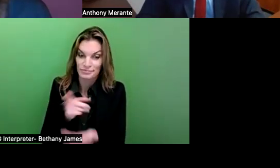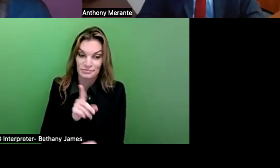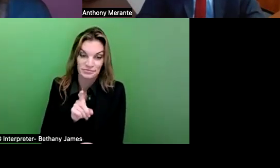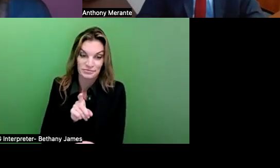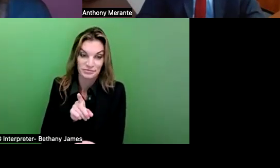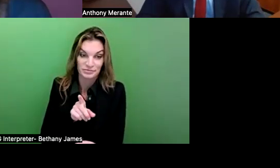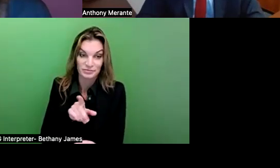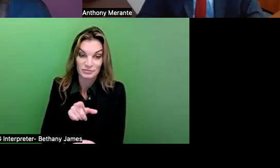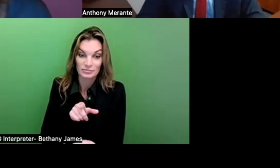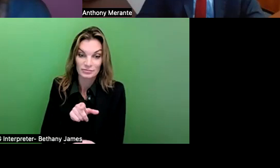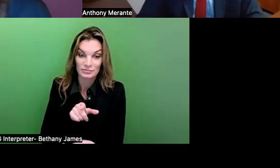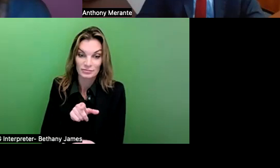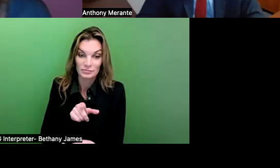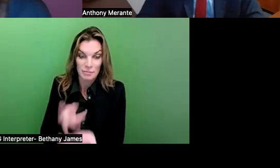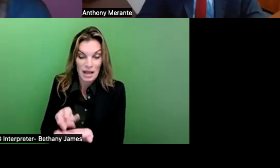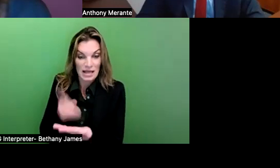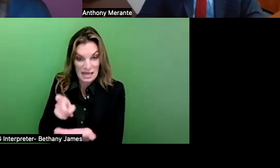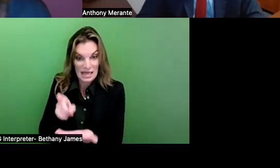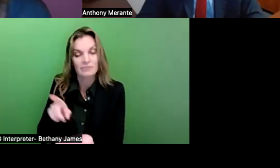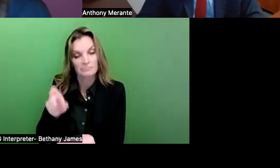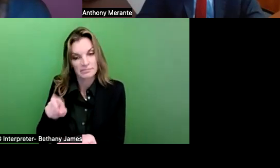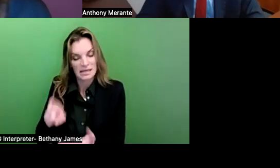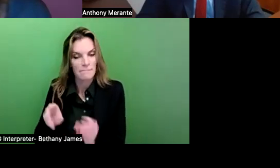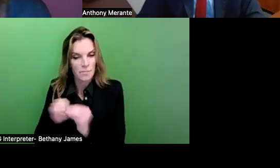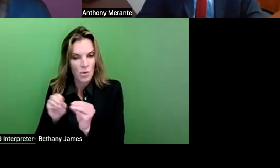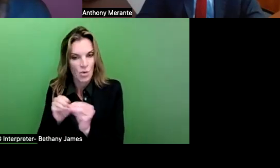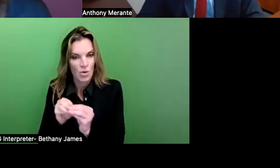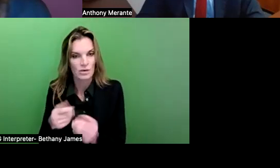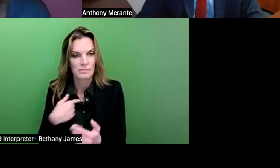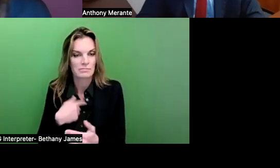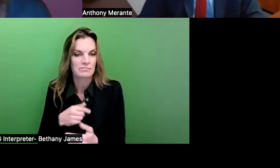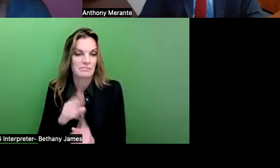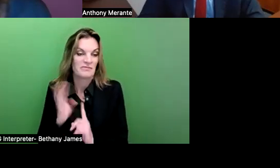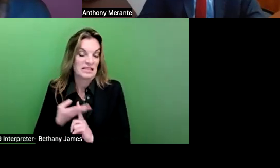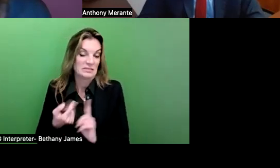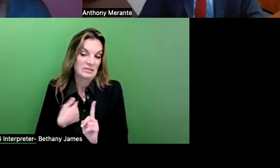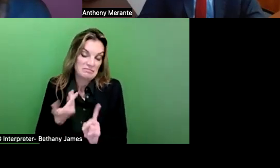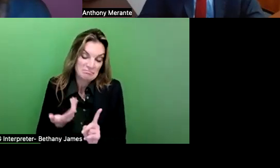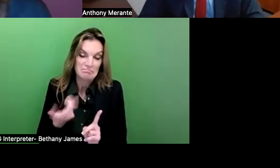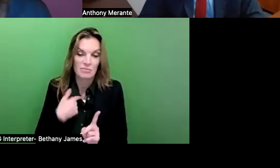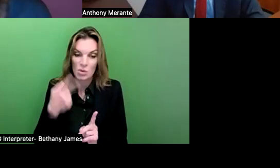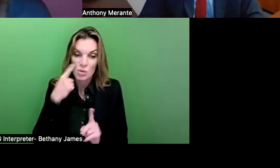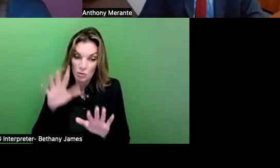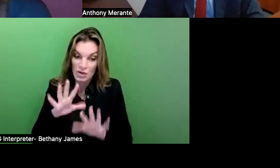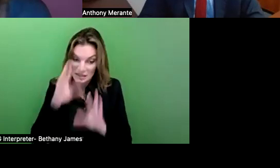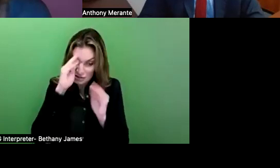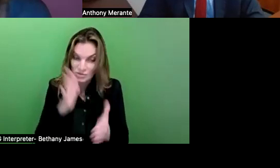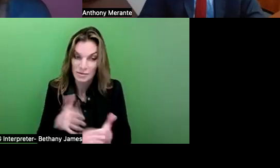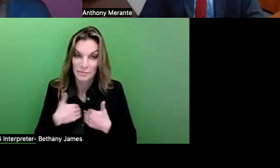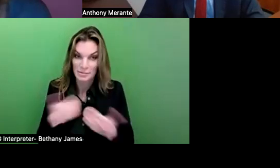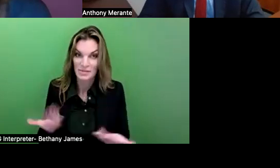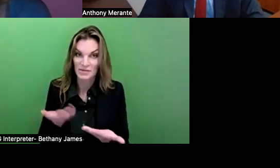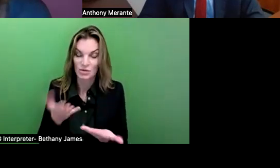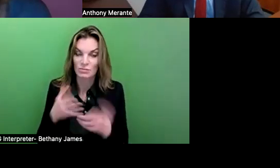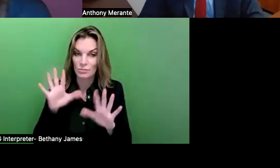a little bit more. I'm not definitely convinced at this particular point in time. I think we have great teachers here in the city of Yonkers, just like we have great